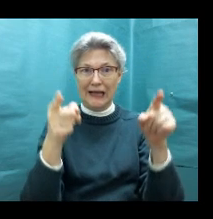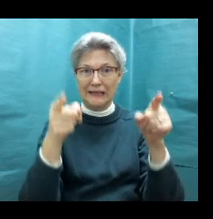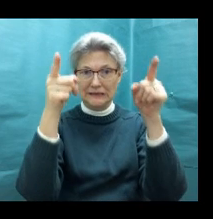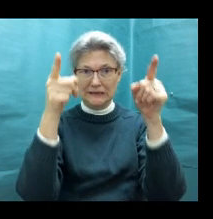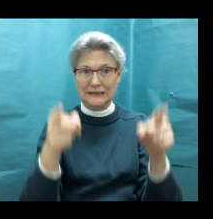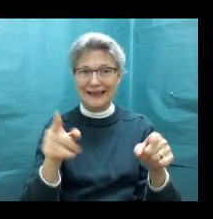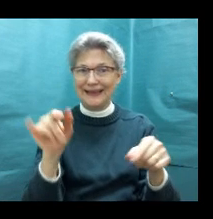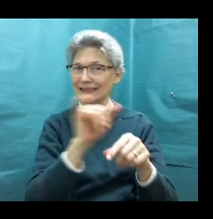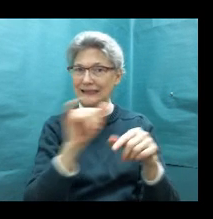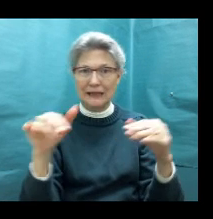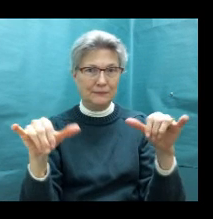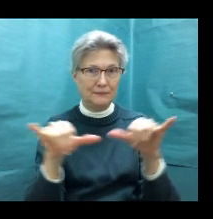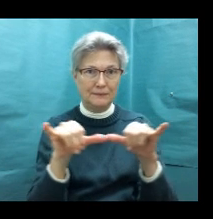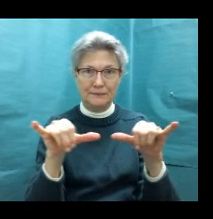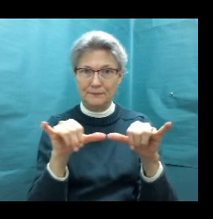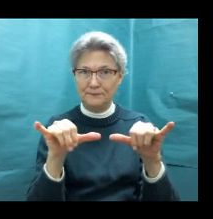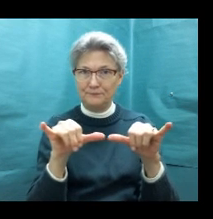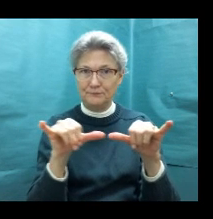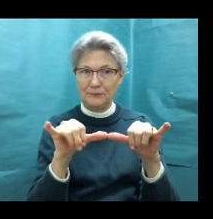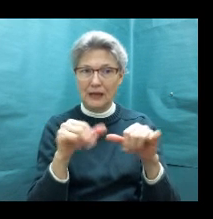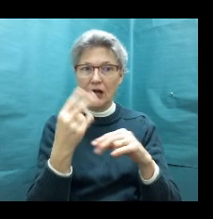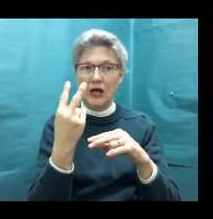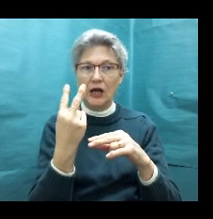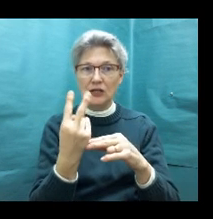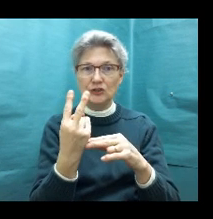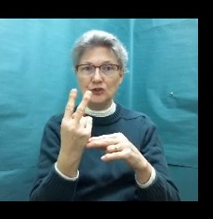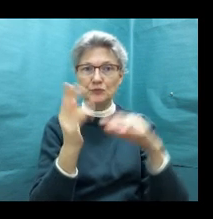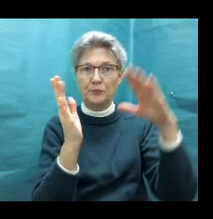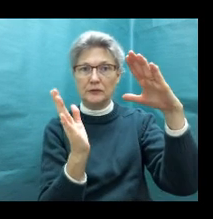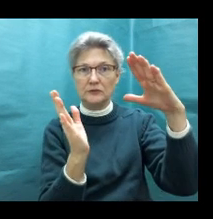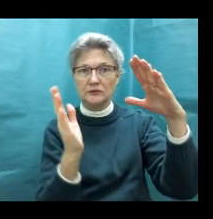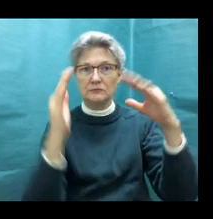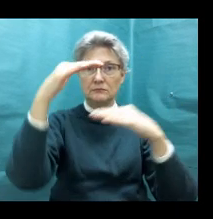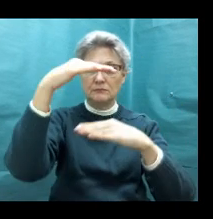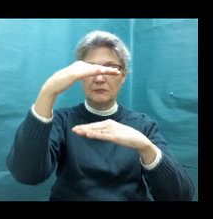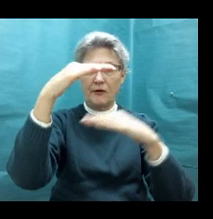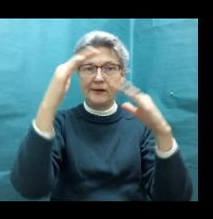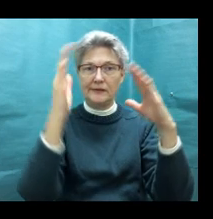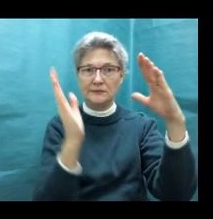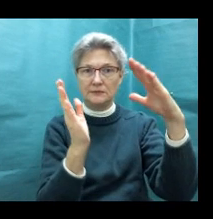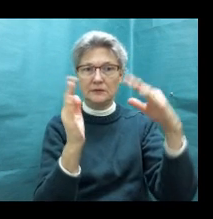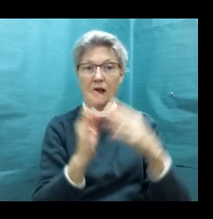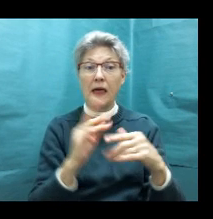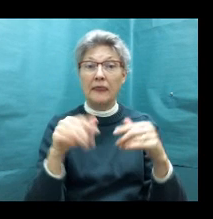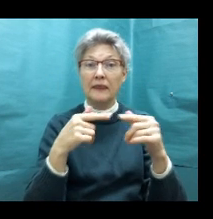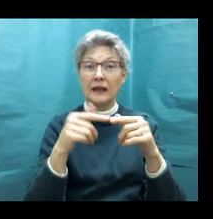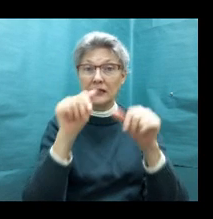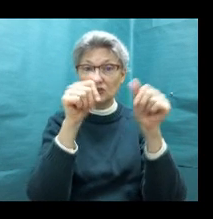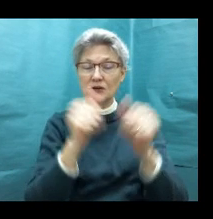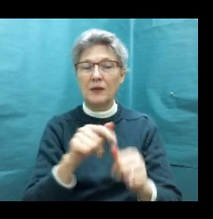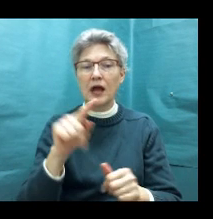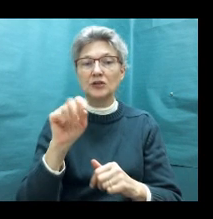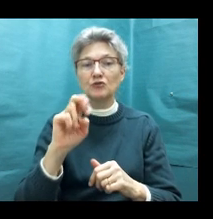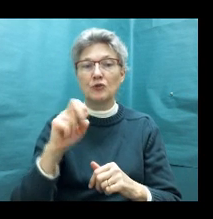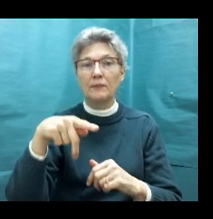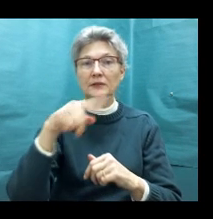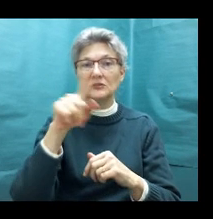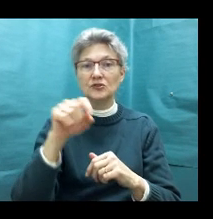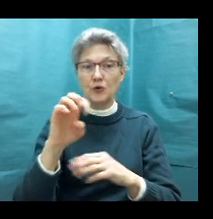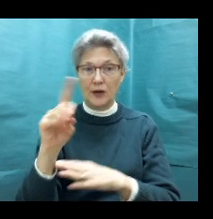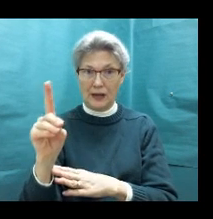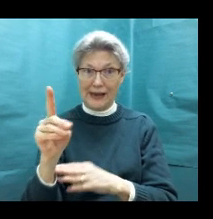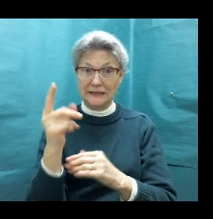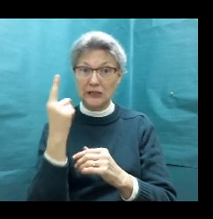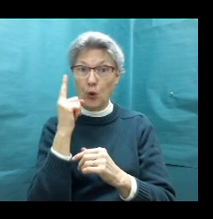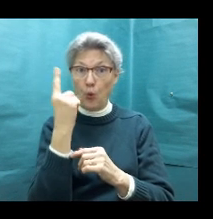of the same length and 2 pairs of parallel sides. The next shape over here is a trapezoid. I